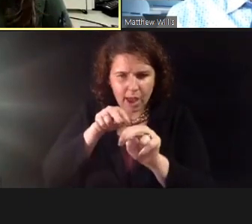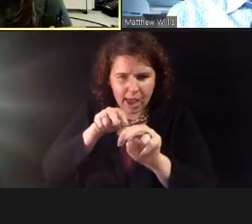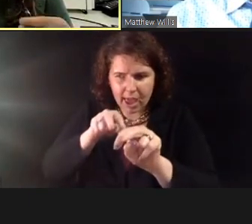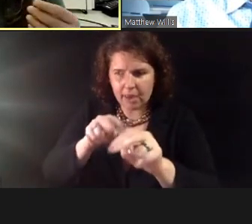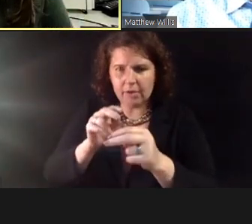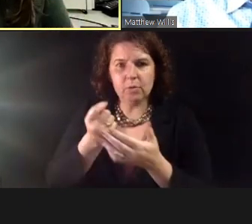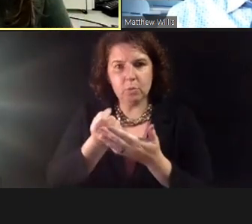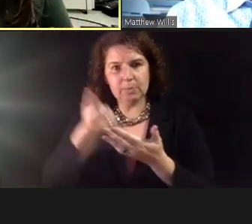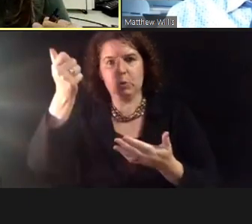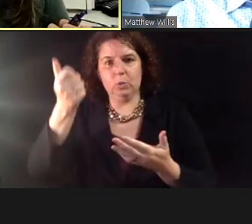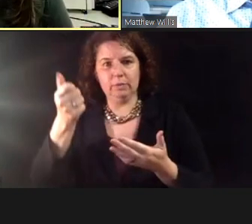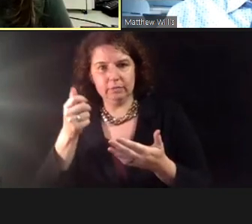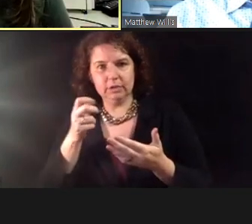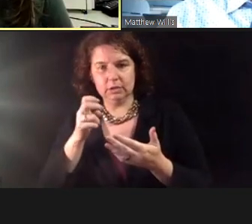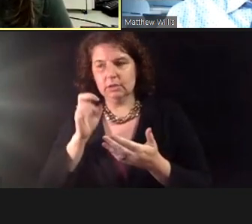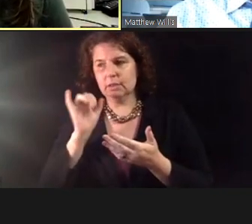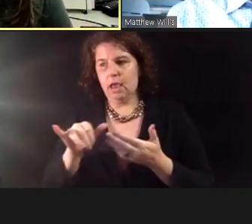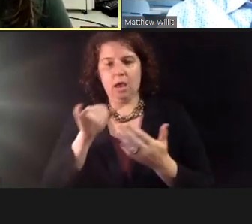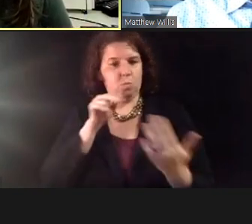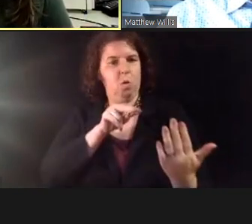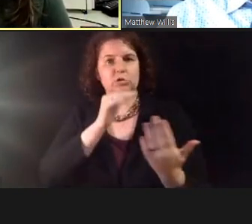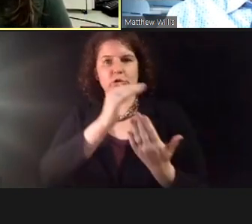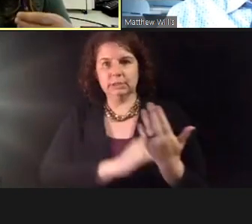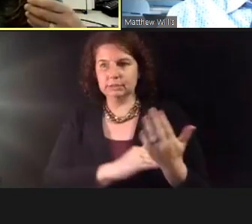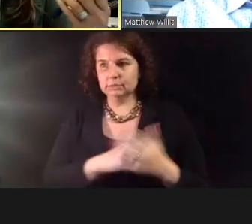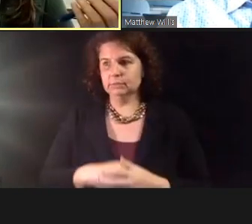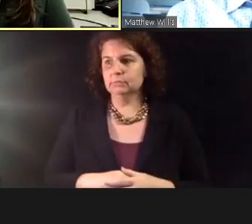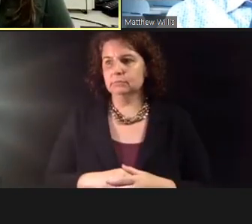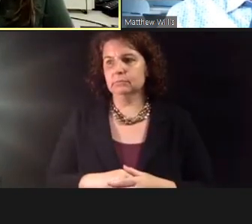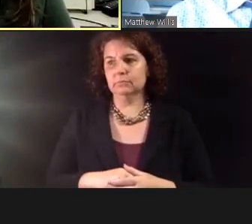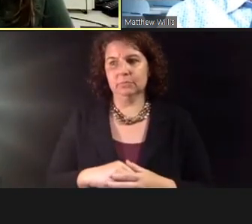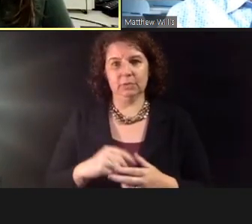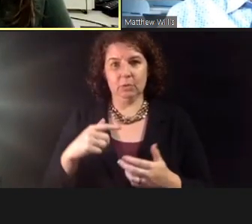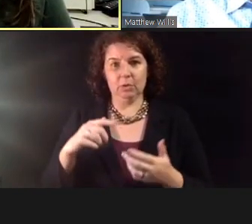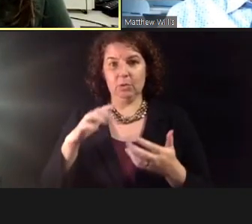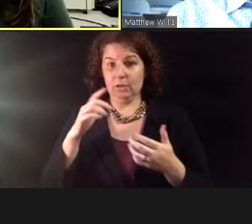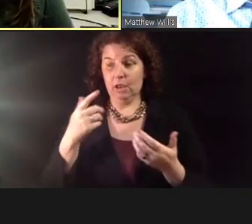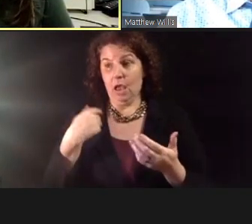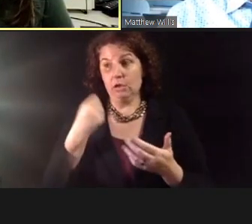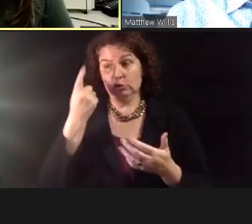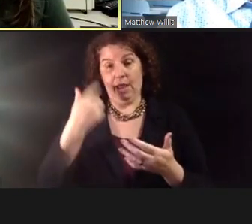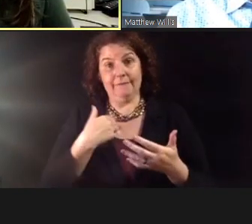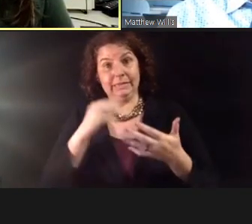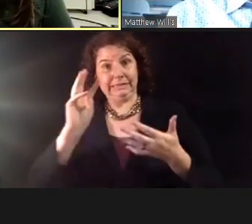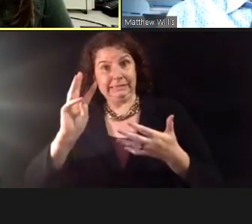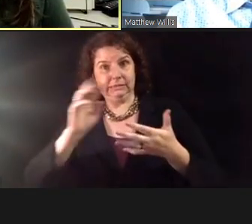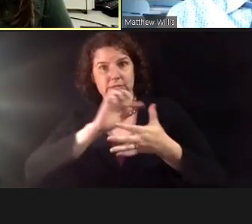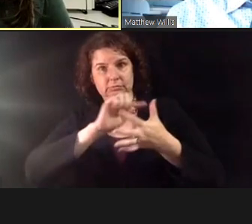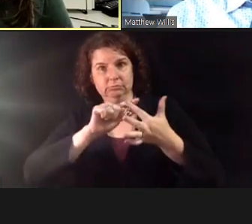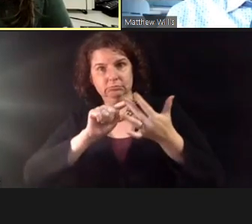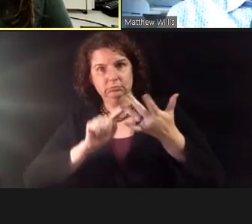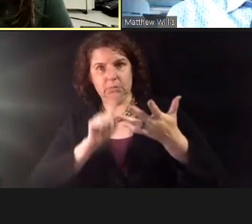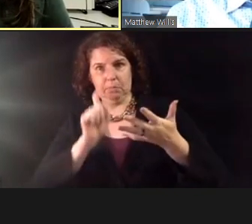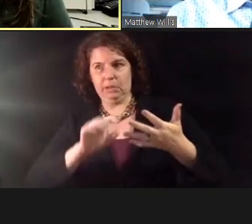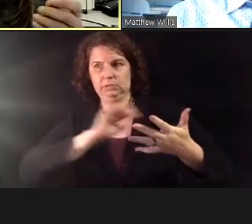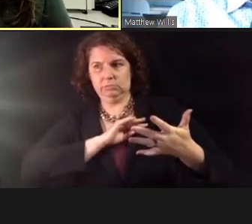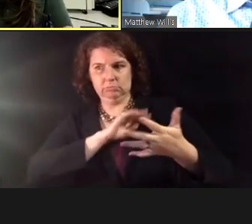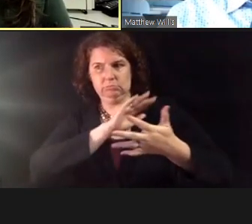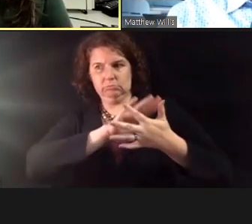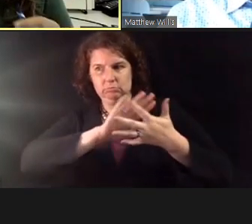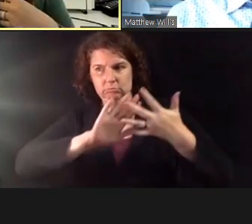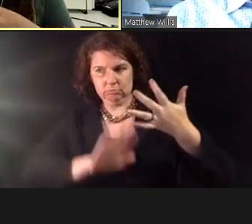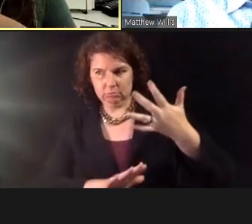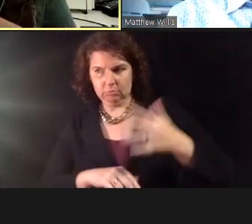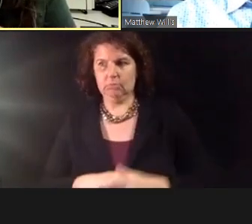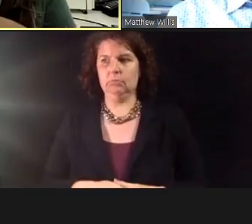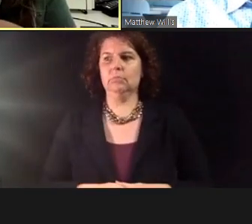but the data is confusing and we're not sure where to look. The question is Marin Public Health planning to make these 6 criteria that the state